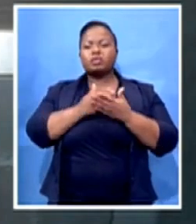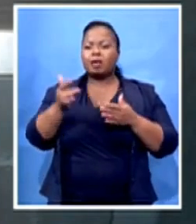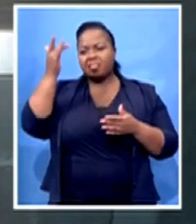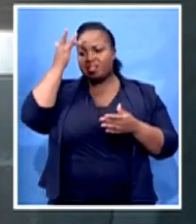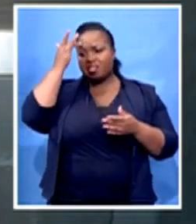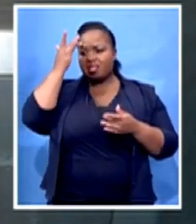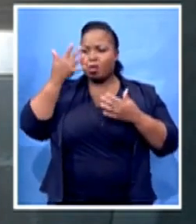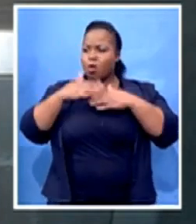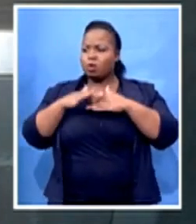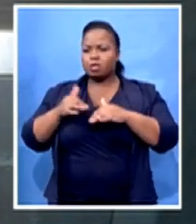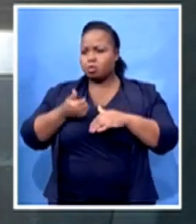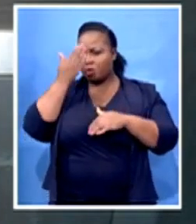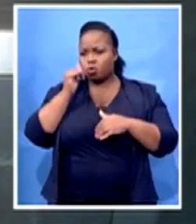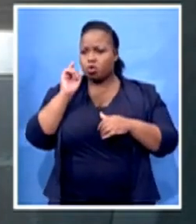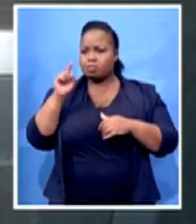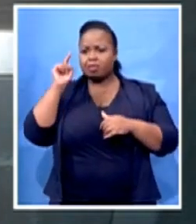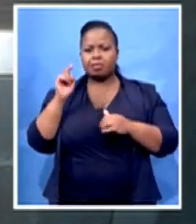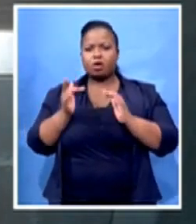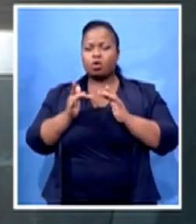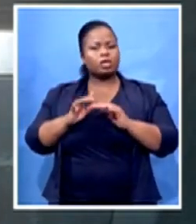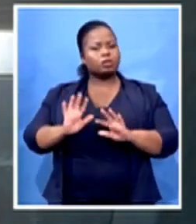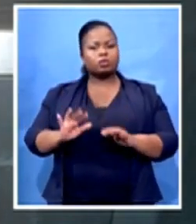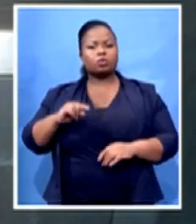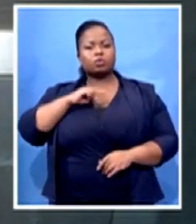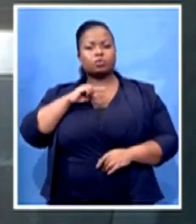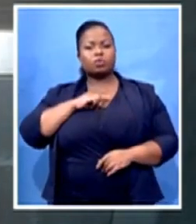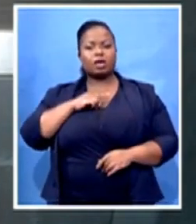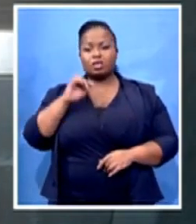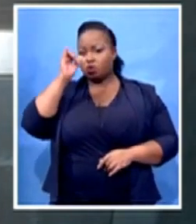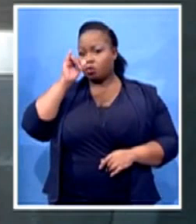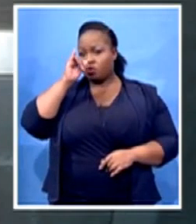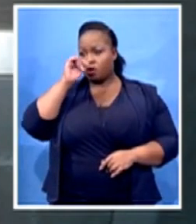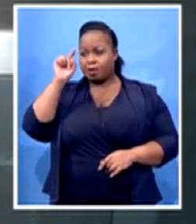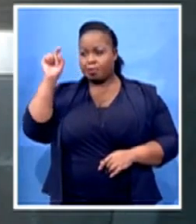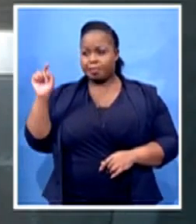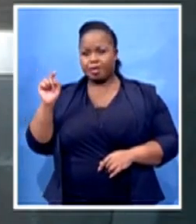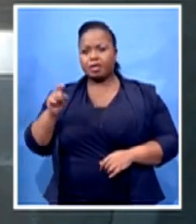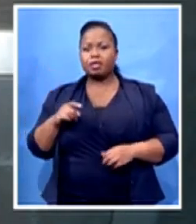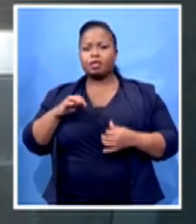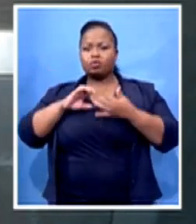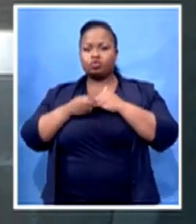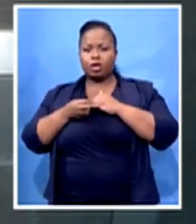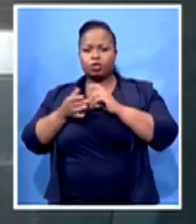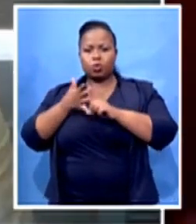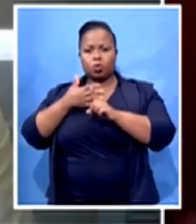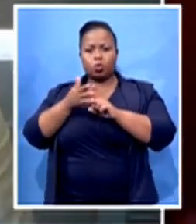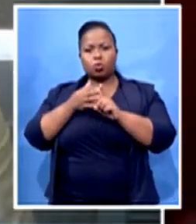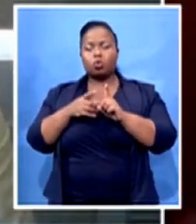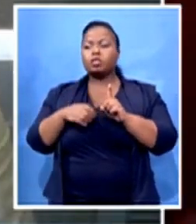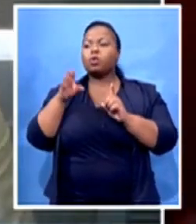try and point you in a direction, leveraging key trends that are happening at the moment.